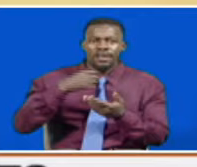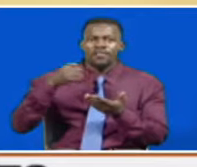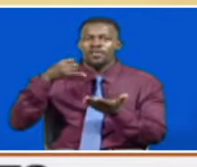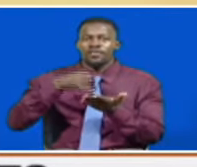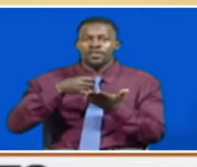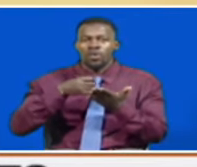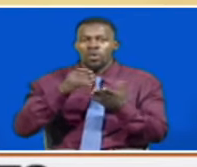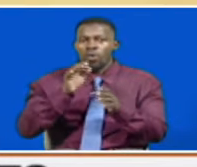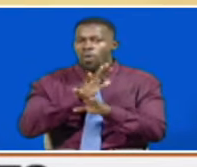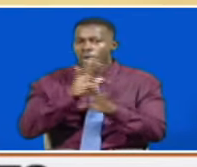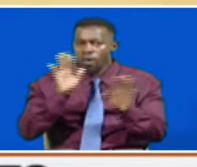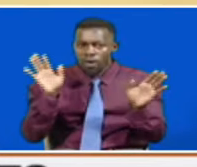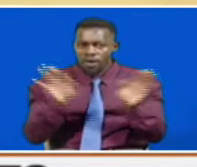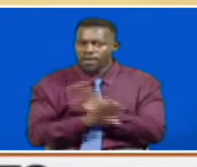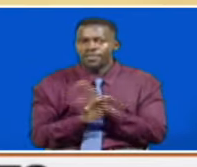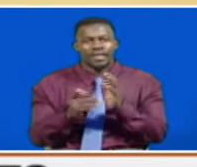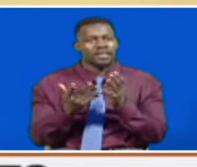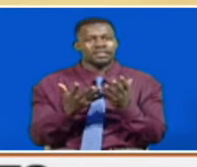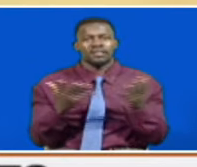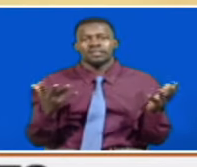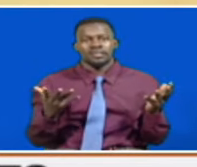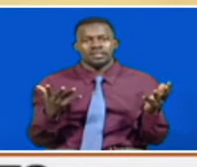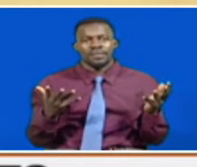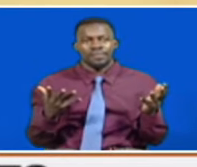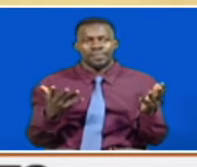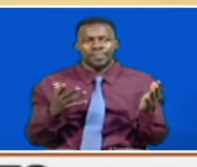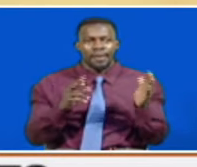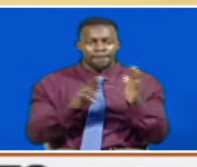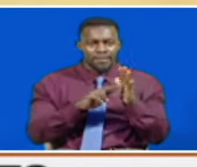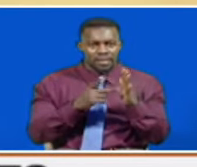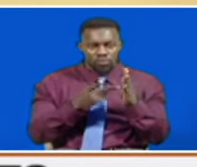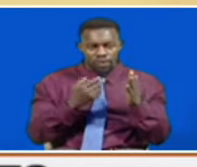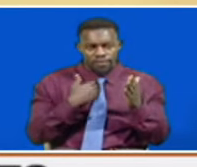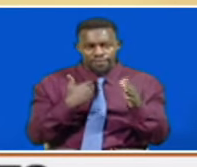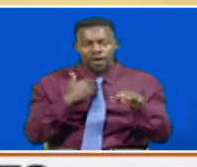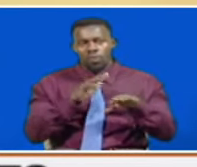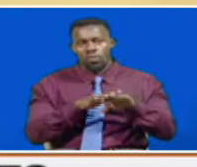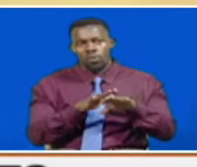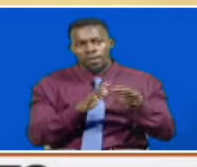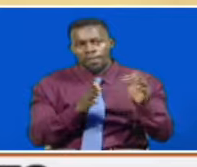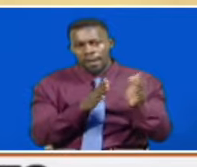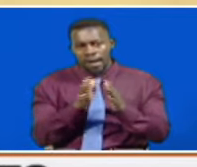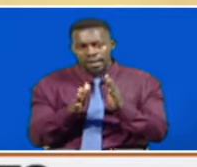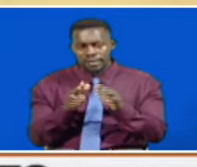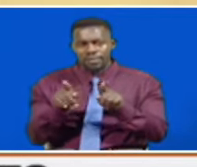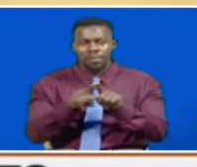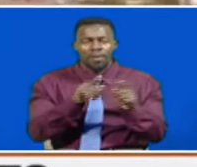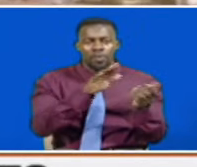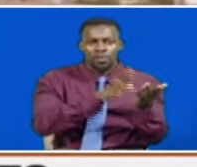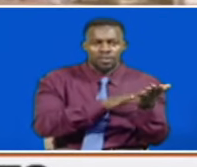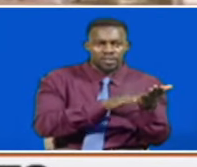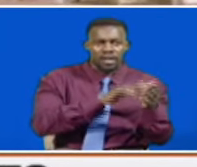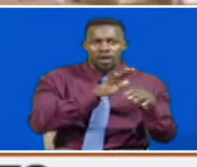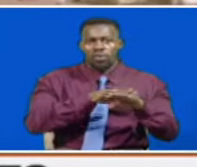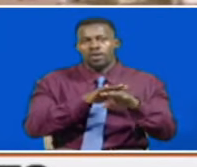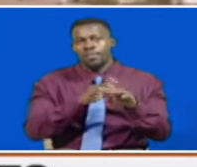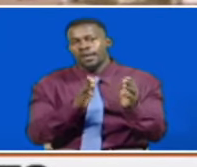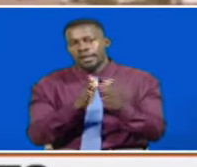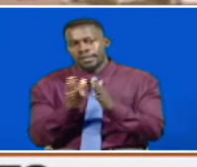will bring a lot of factors. So these are what are the components, the real components of what we are proposing, and it's becoming a